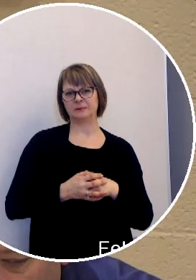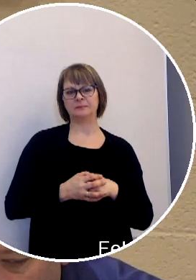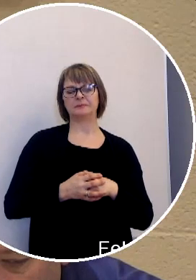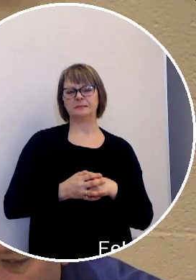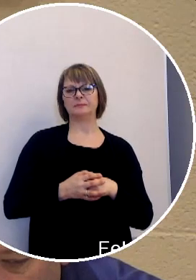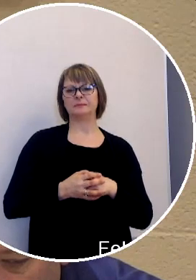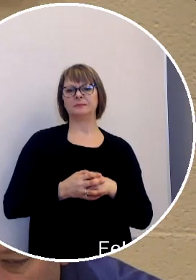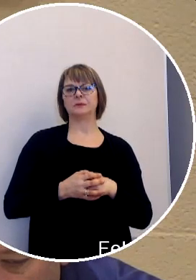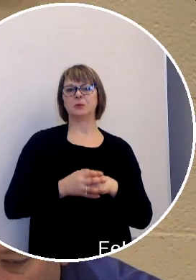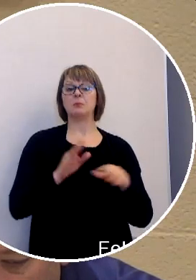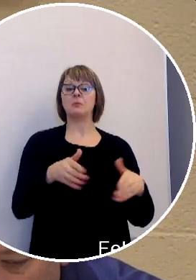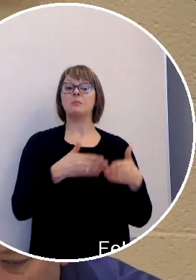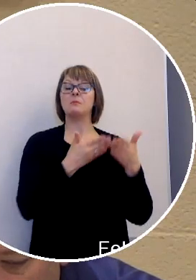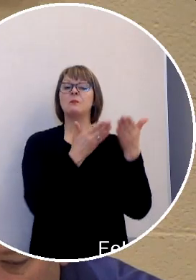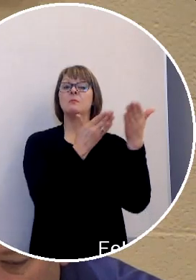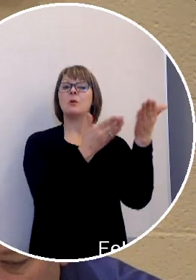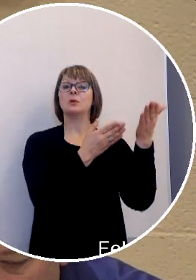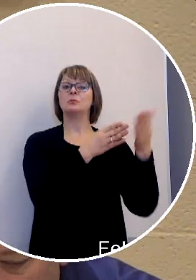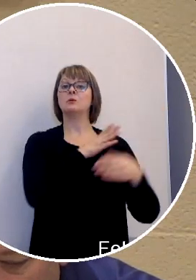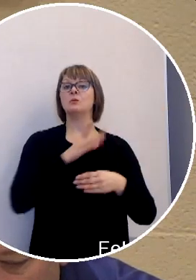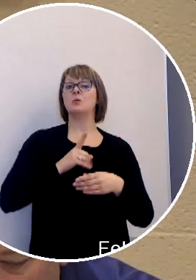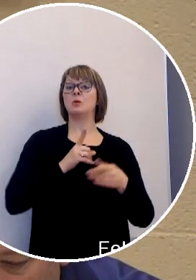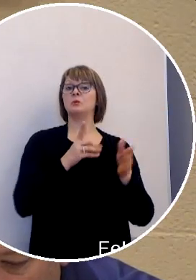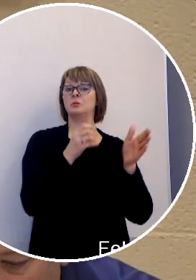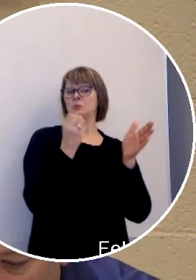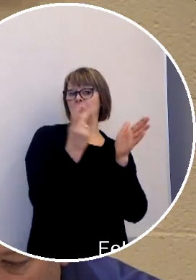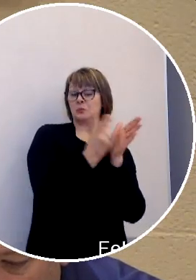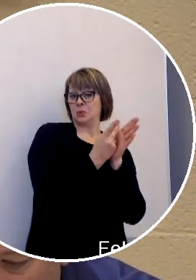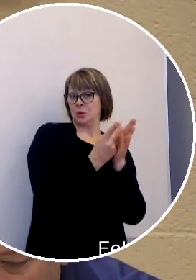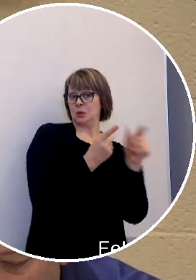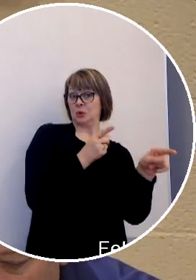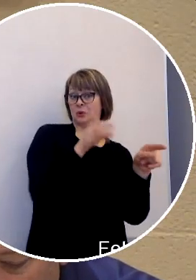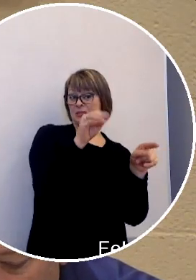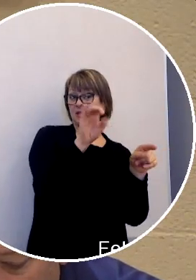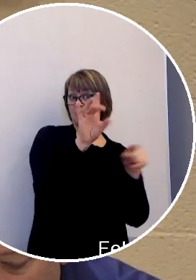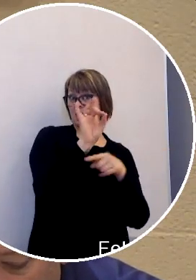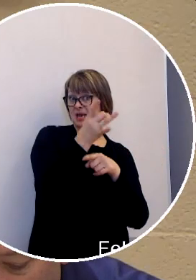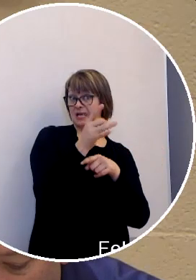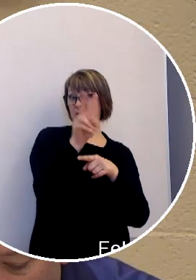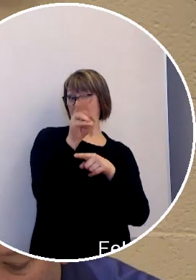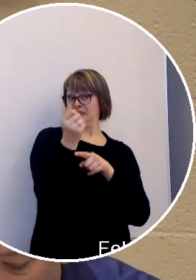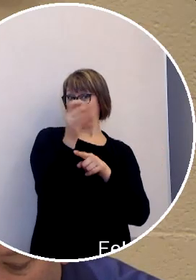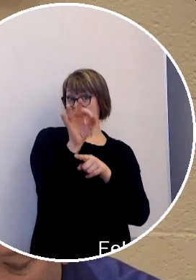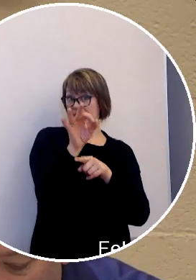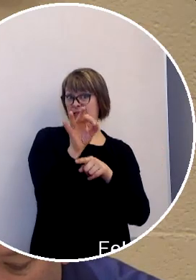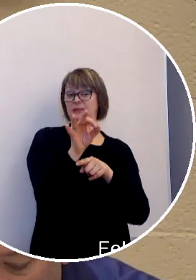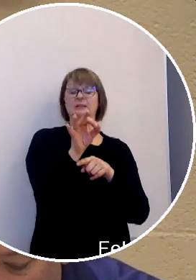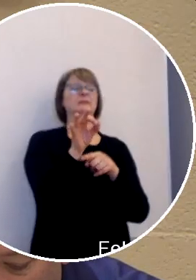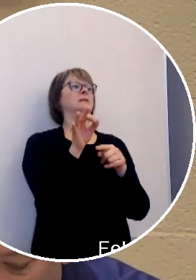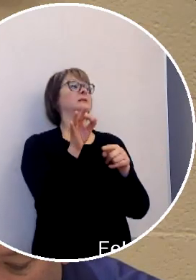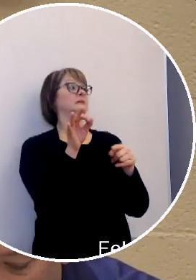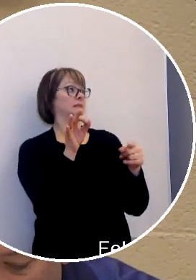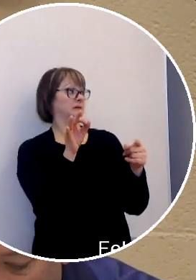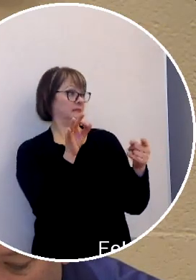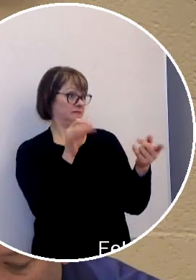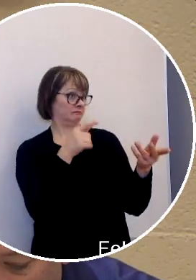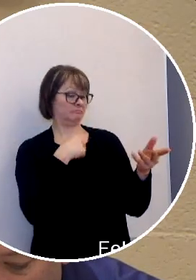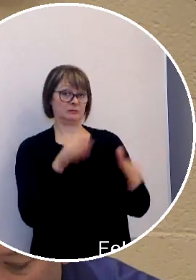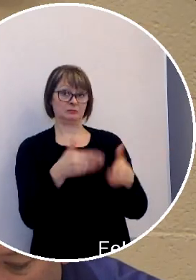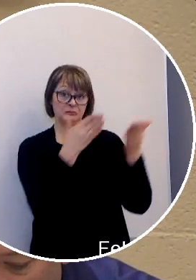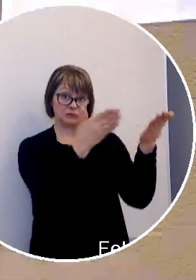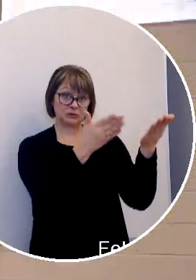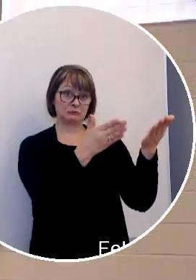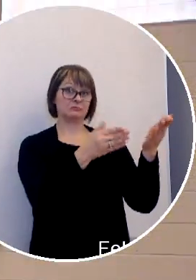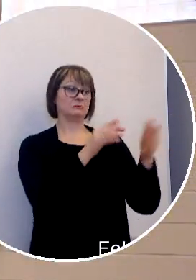the motion that the board approve the Education Foundation report of December the 8th, 2019 as presented. And I move that